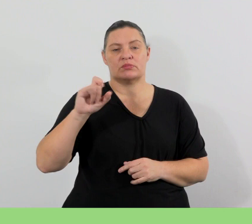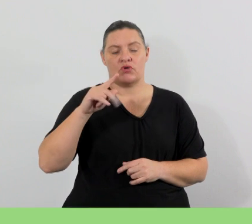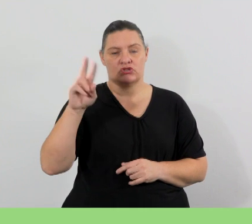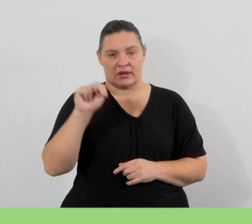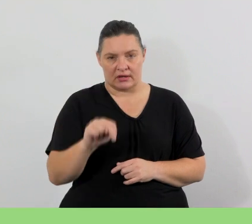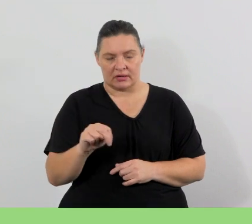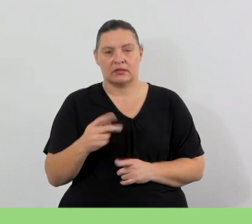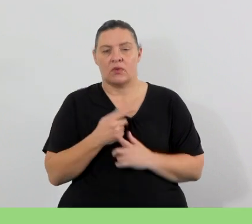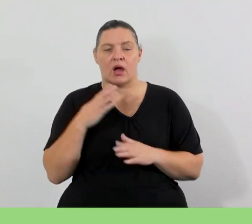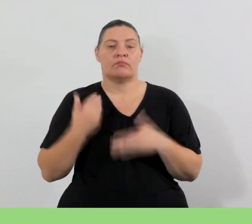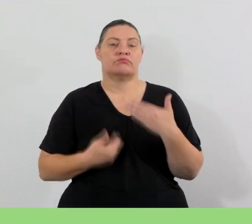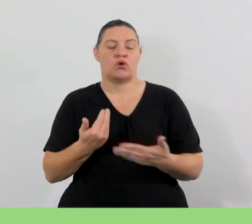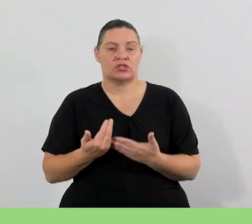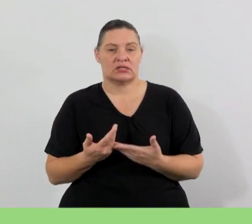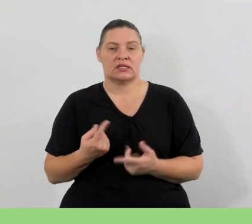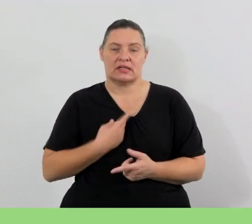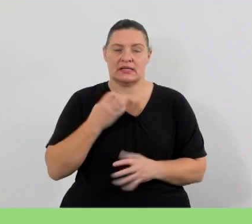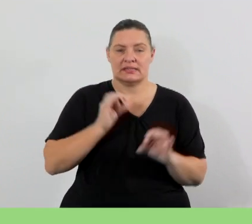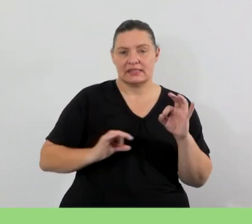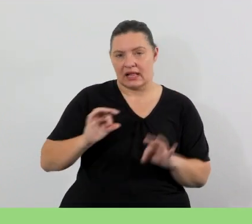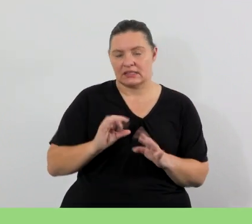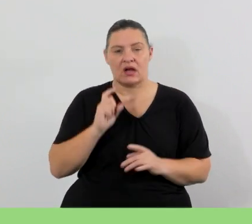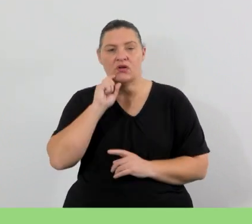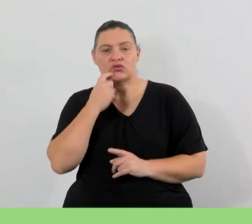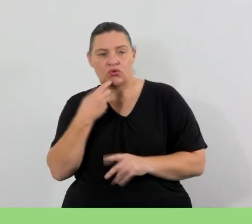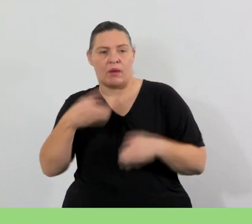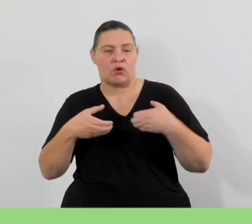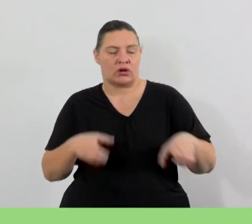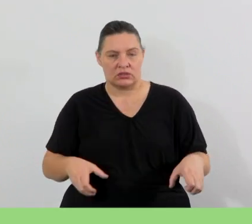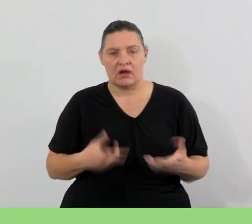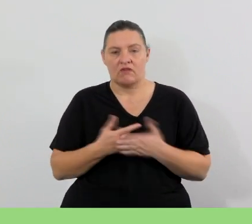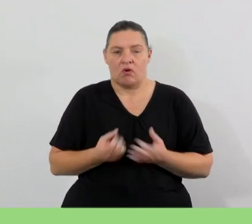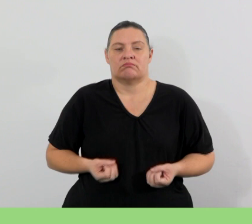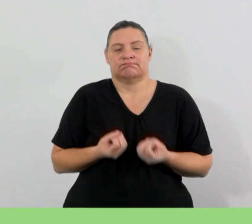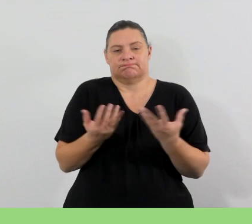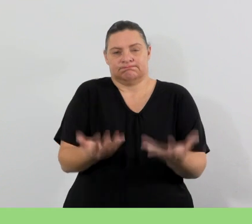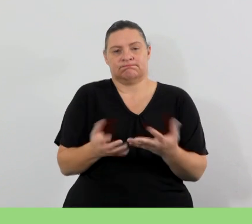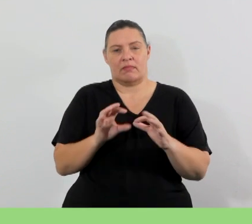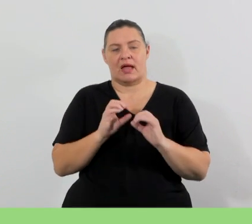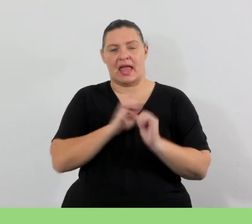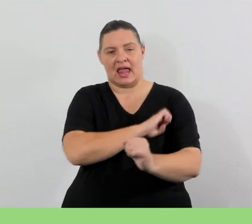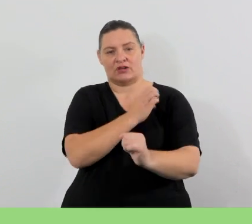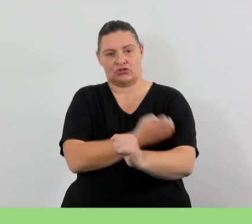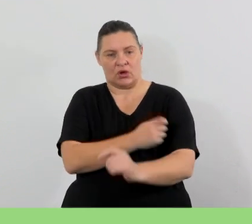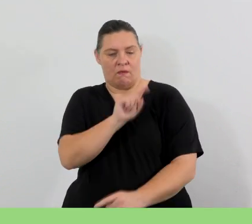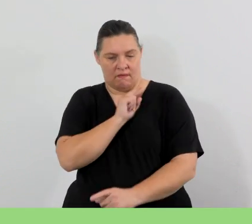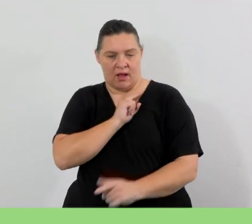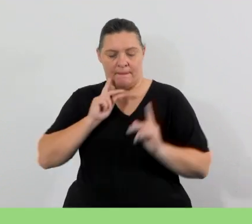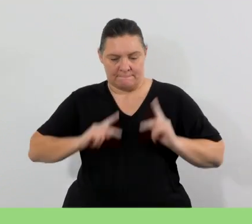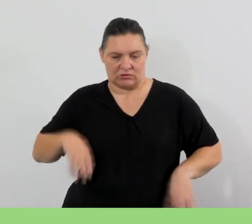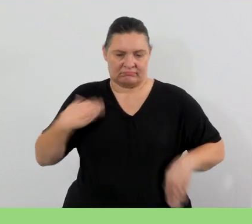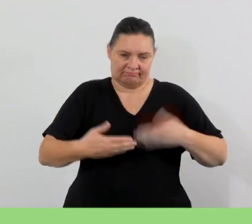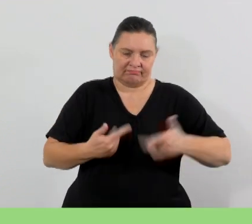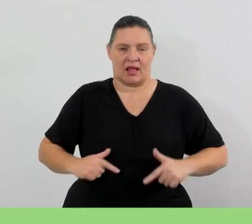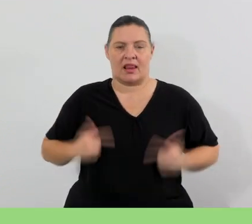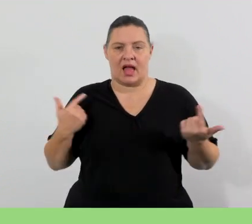introduced to the term respiration, where the process in cells where sugars are broken down to release energy that we